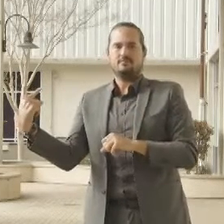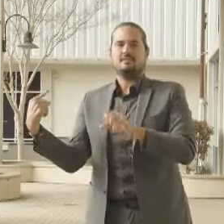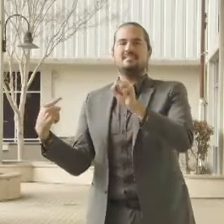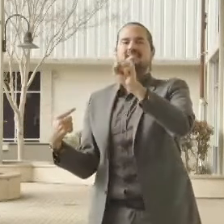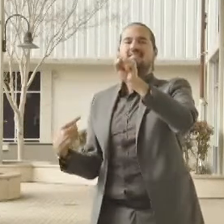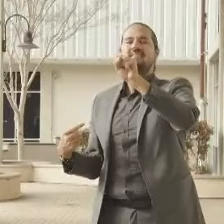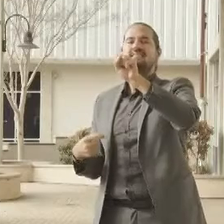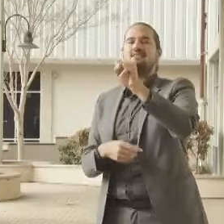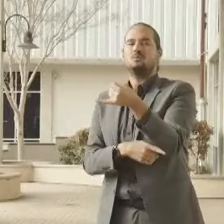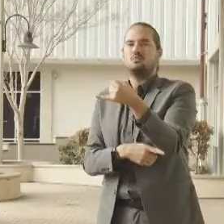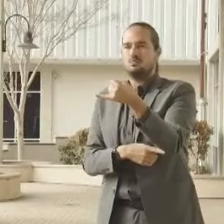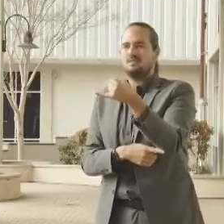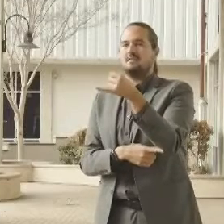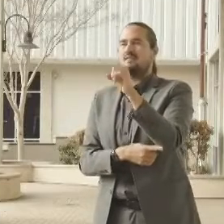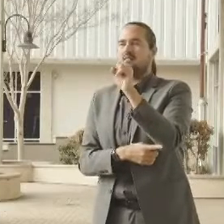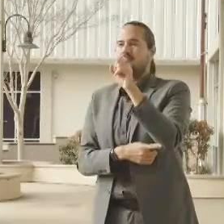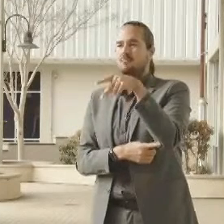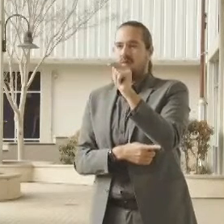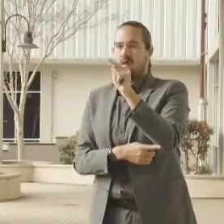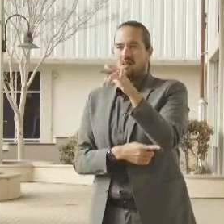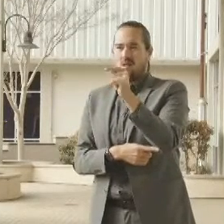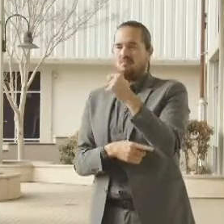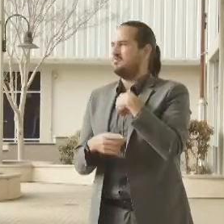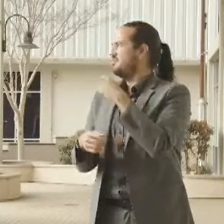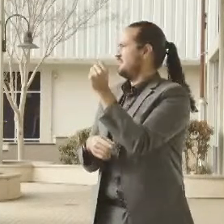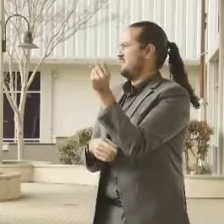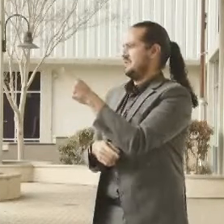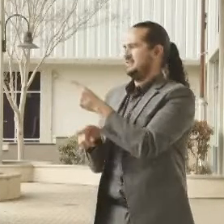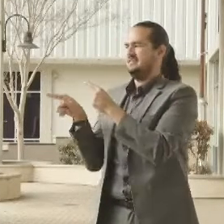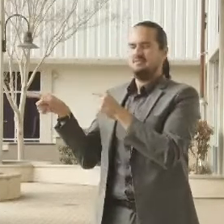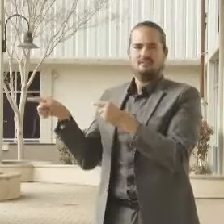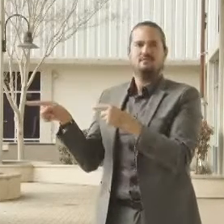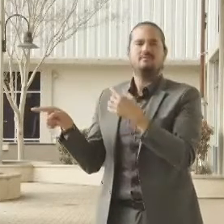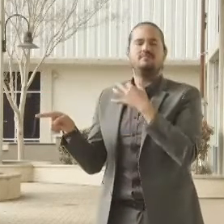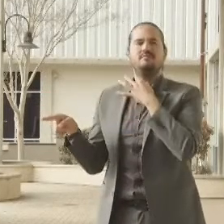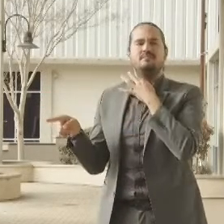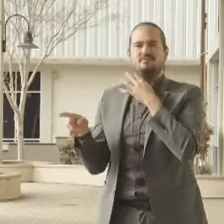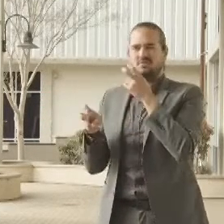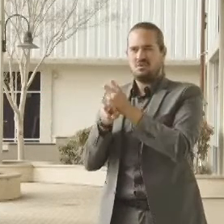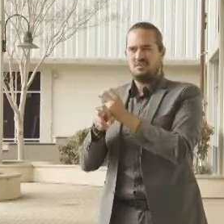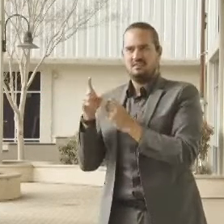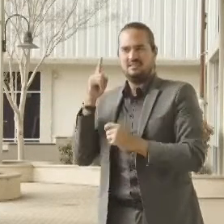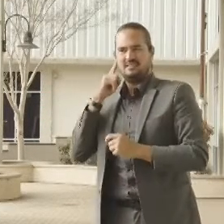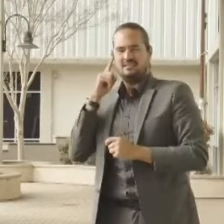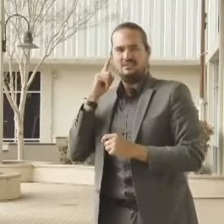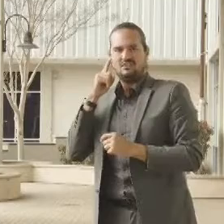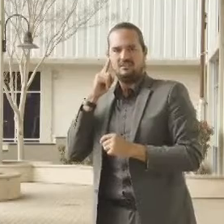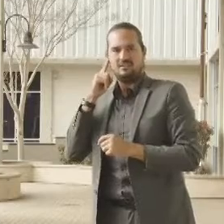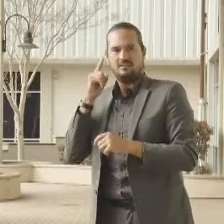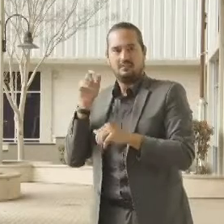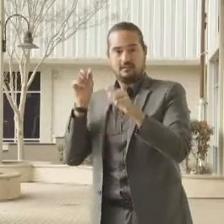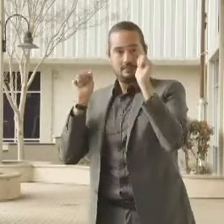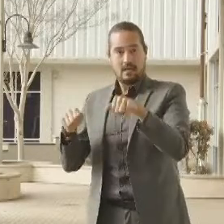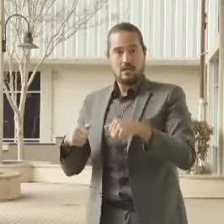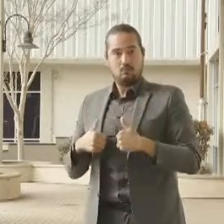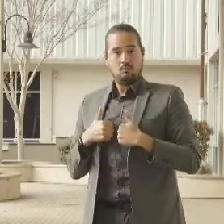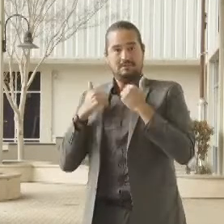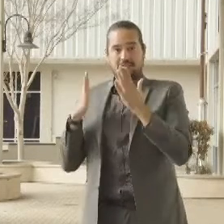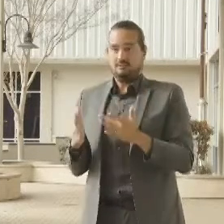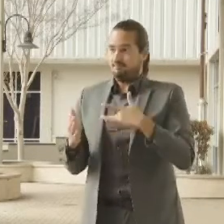Well, so is this something that residents can look to and feel more hopeful? Are we coming to the